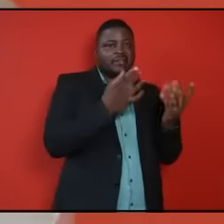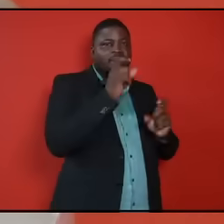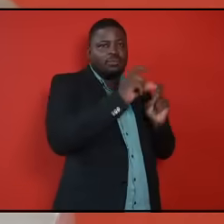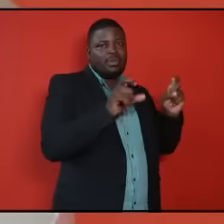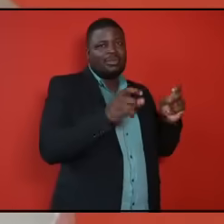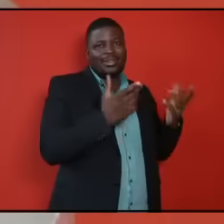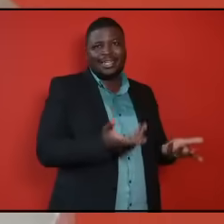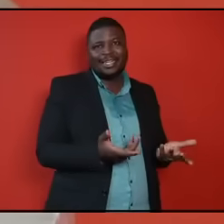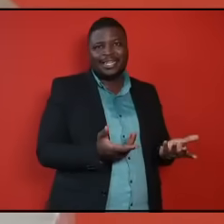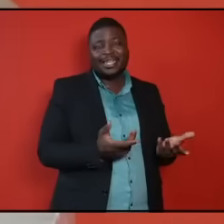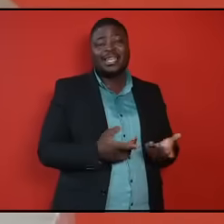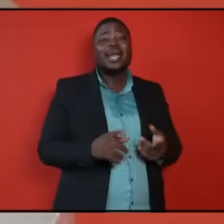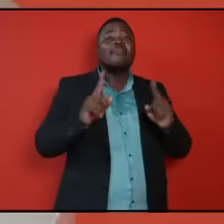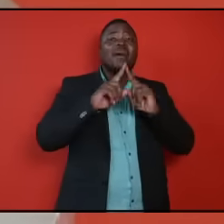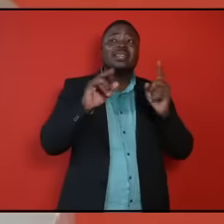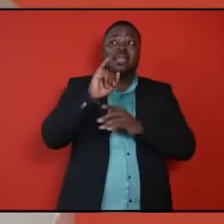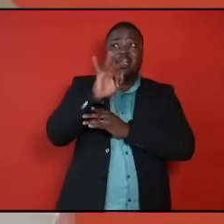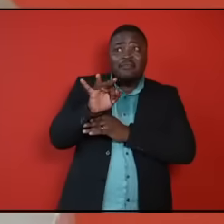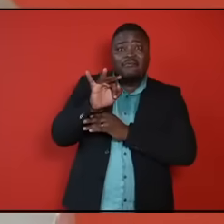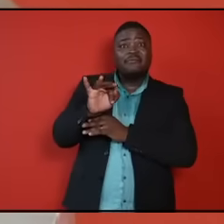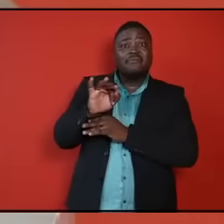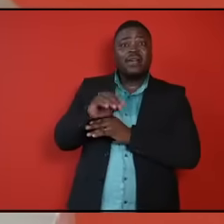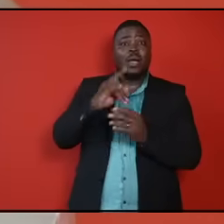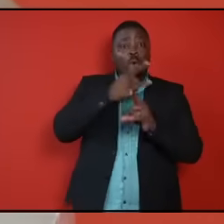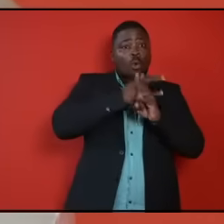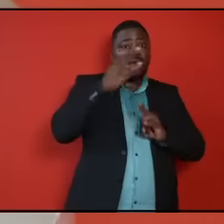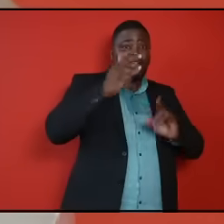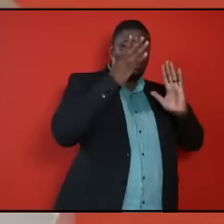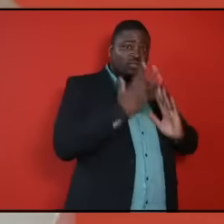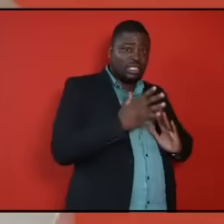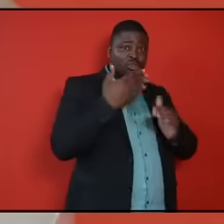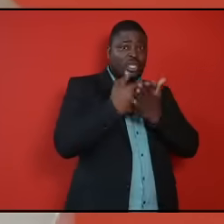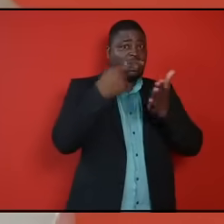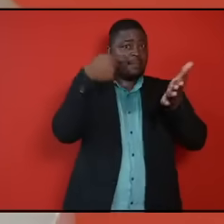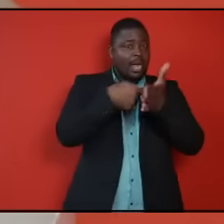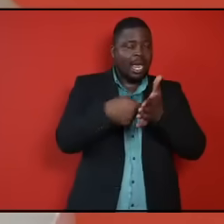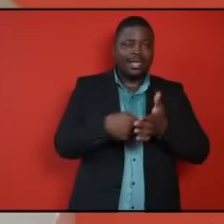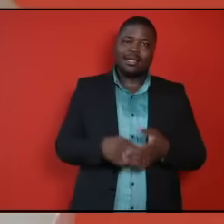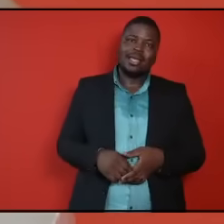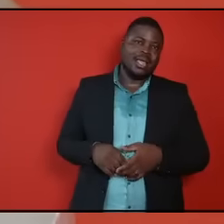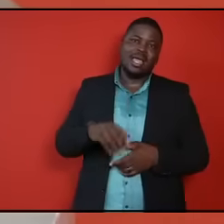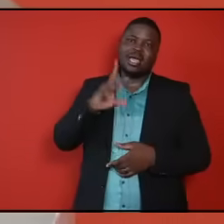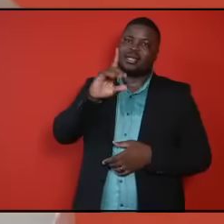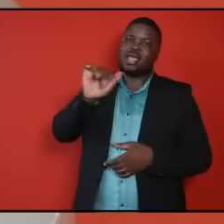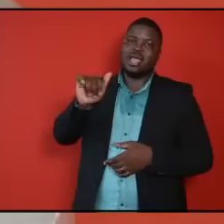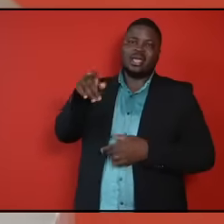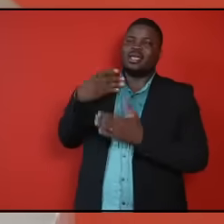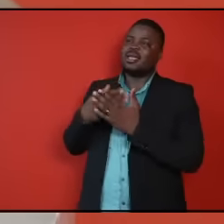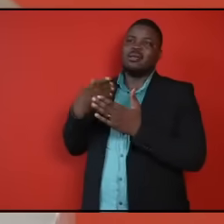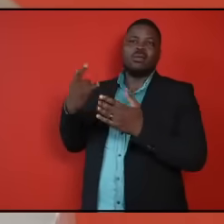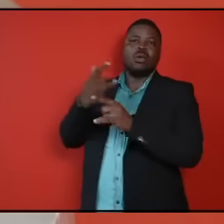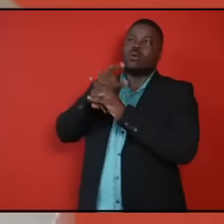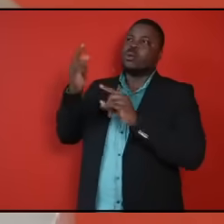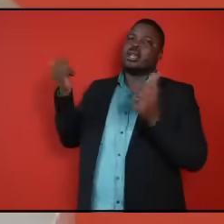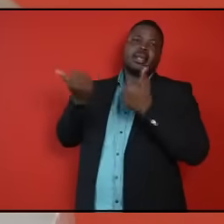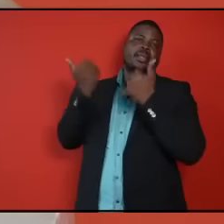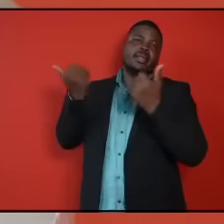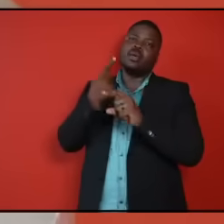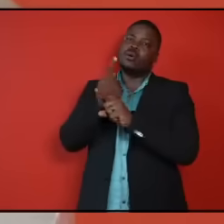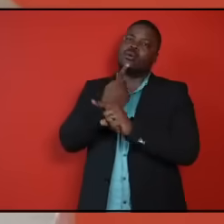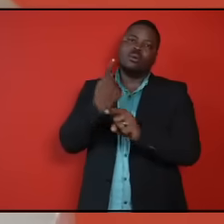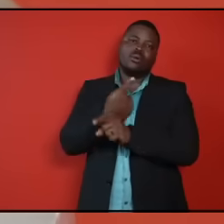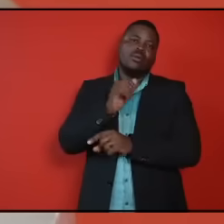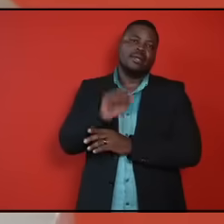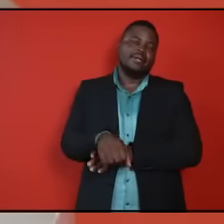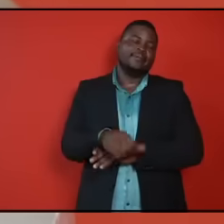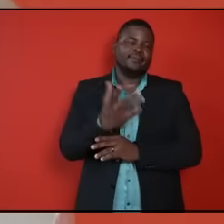the DA would have bought this thing long time ago. Victory, you work for it. You can have all types